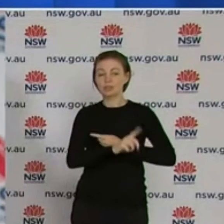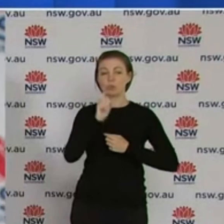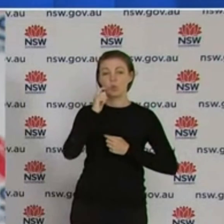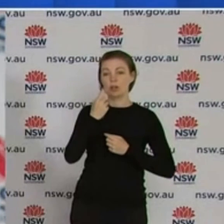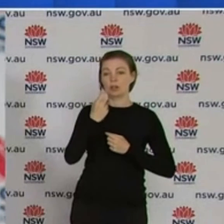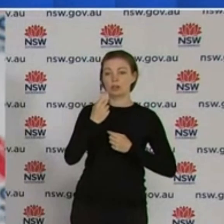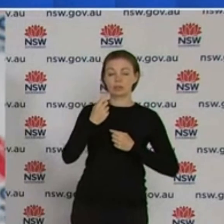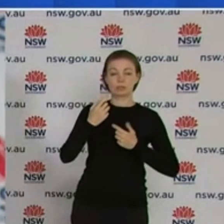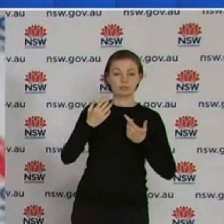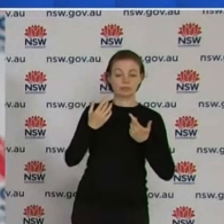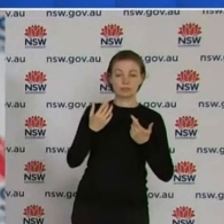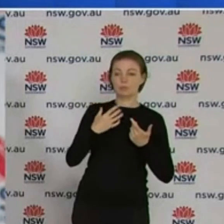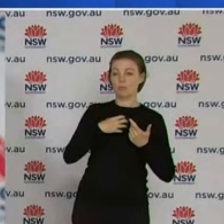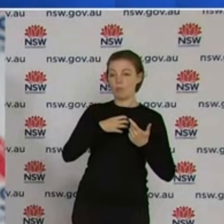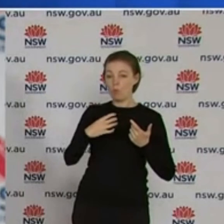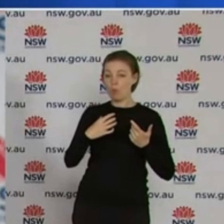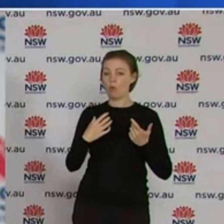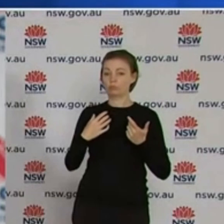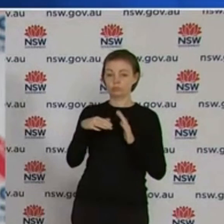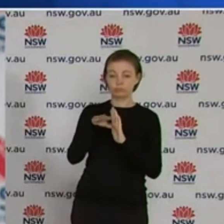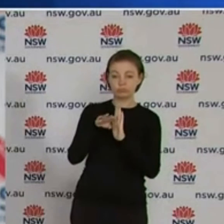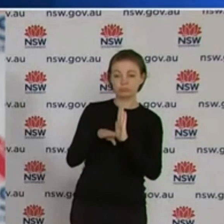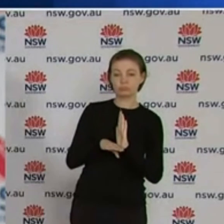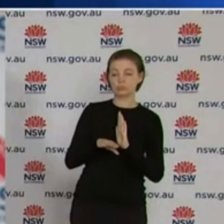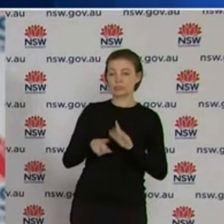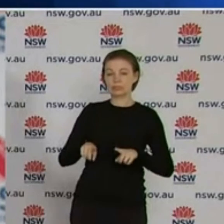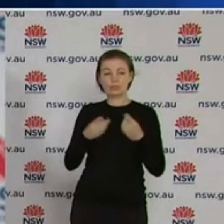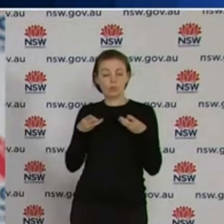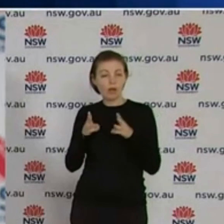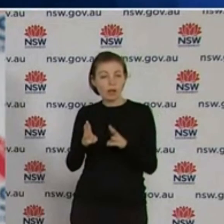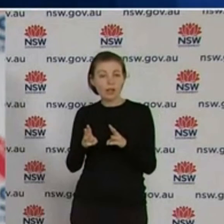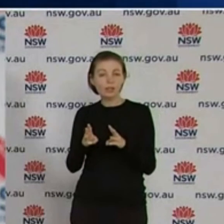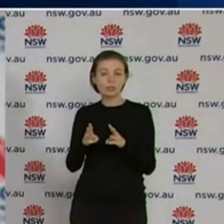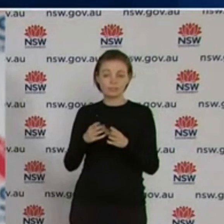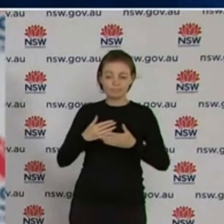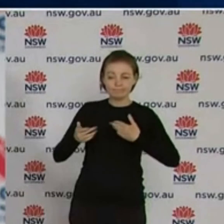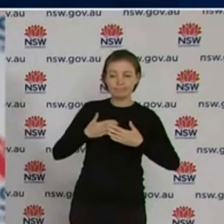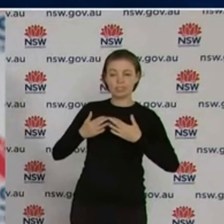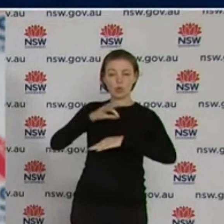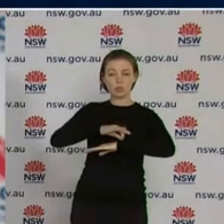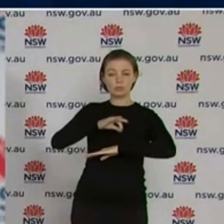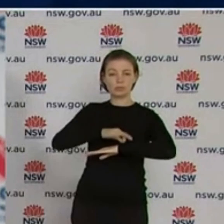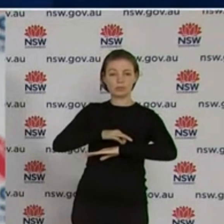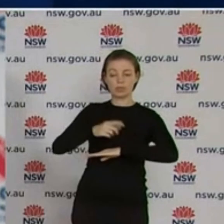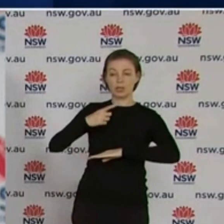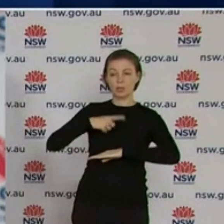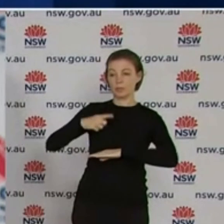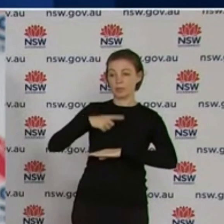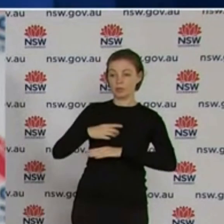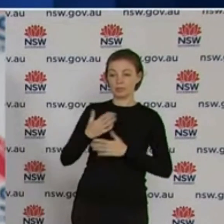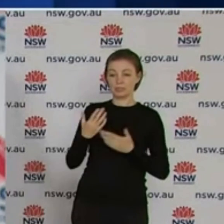to see images, we're going to see practices, we're going to see things done differently, because our system will never have to